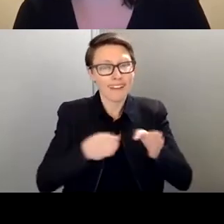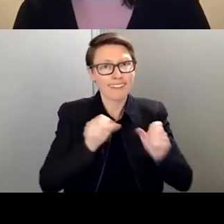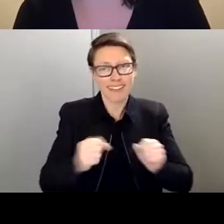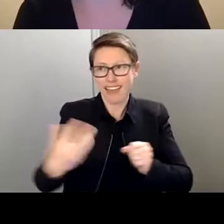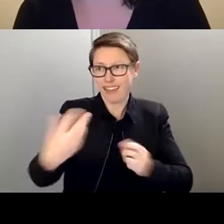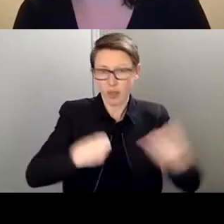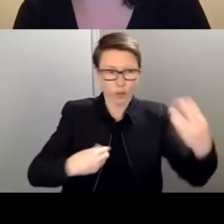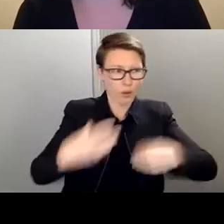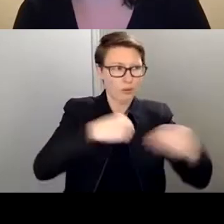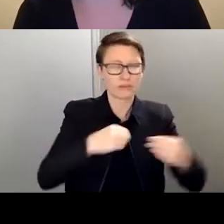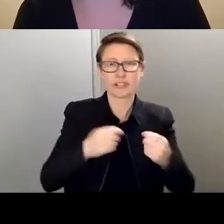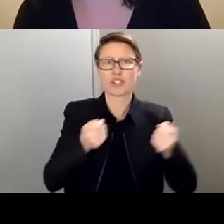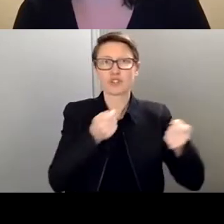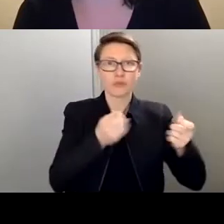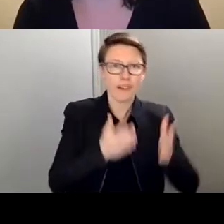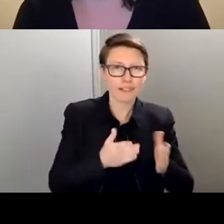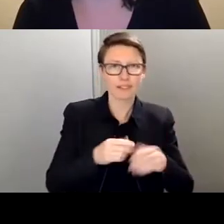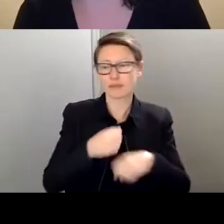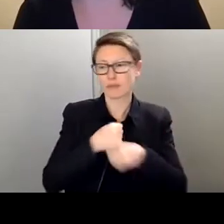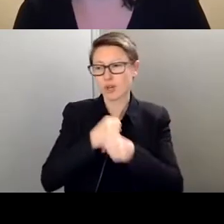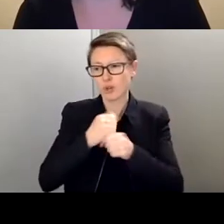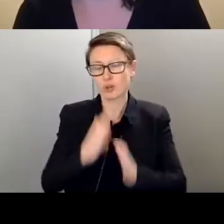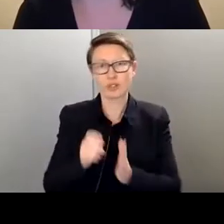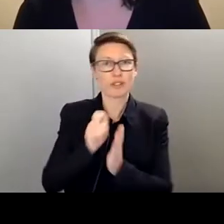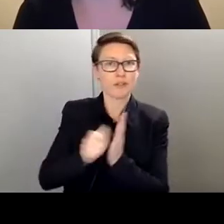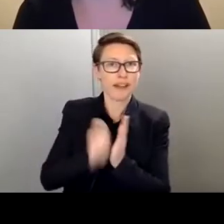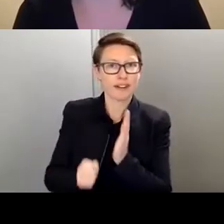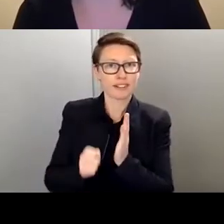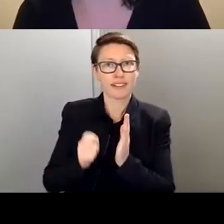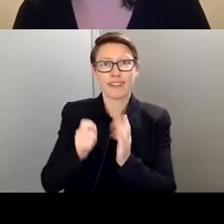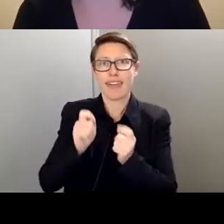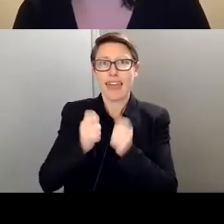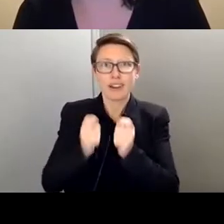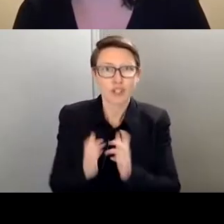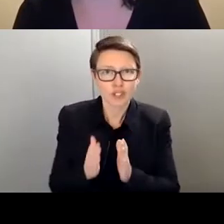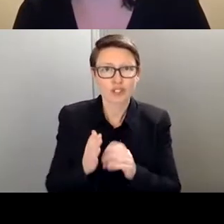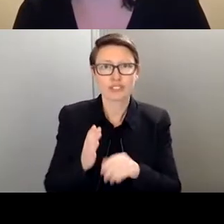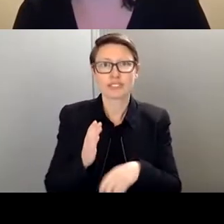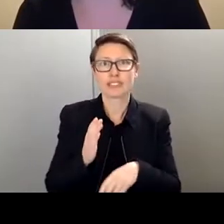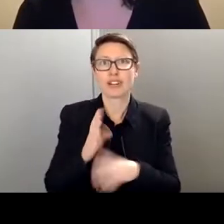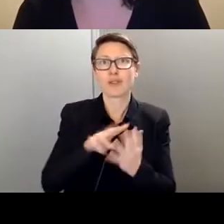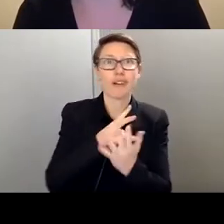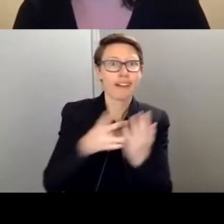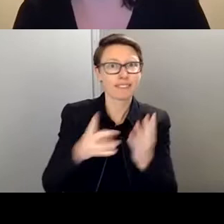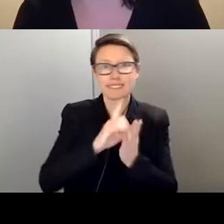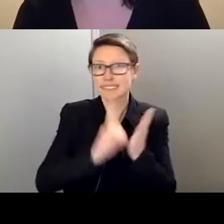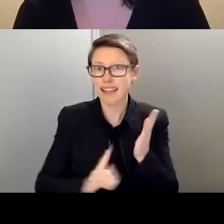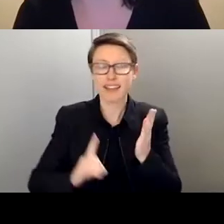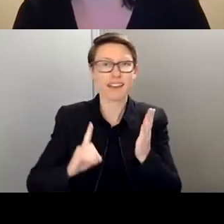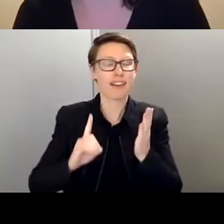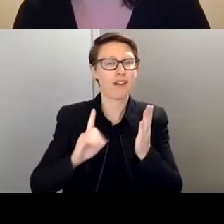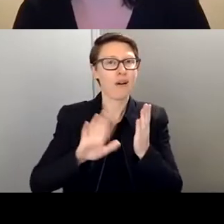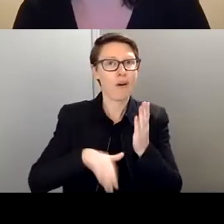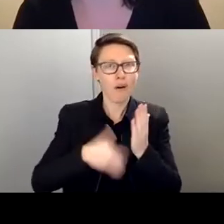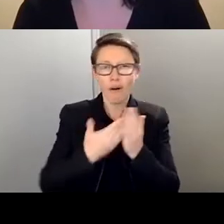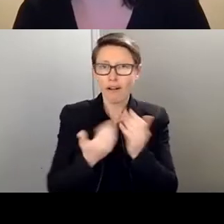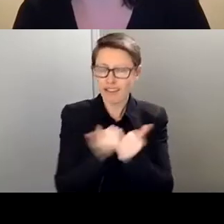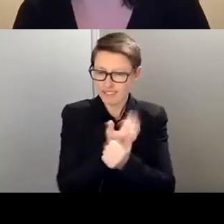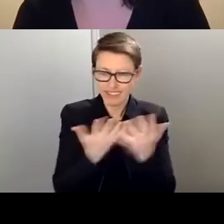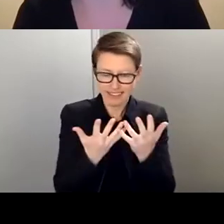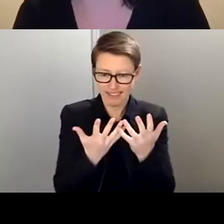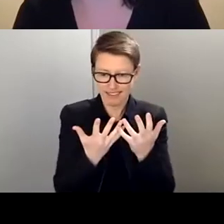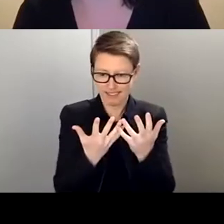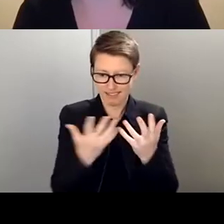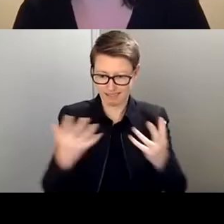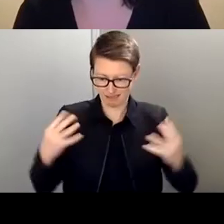directors, producers, writers, editors, graphic design, all of those things add to that